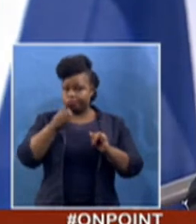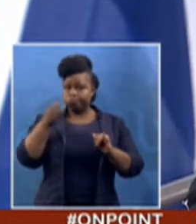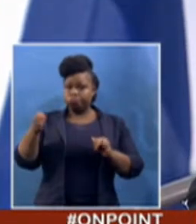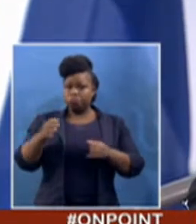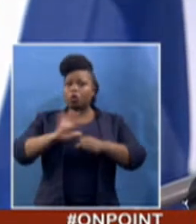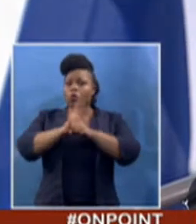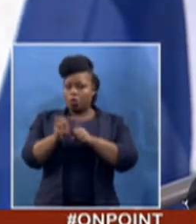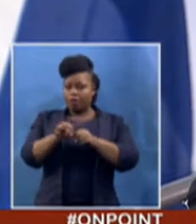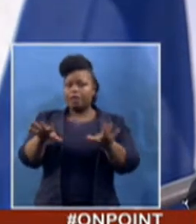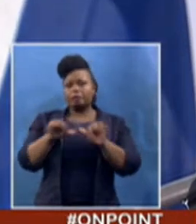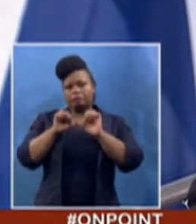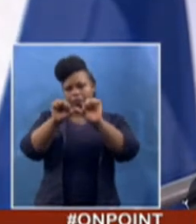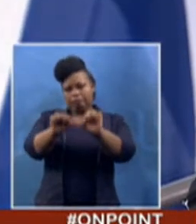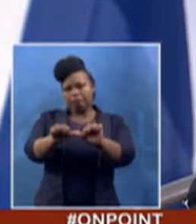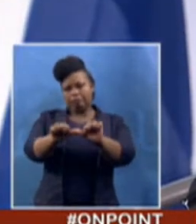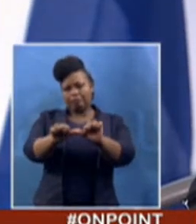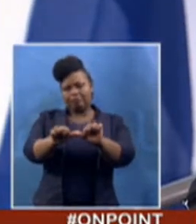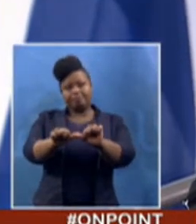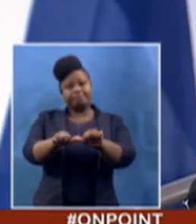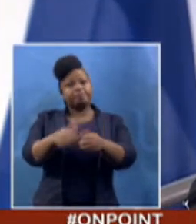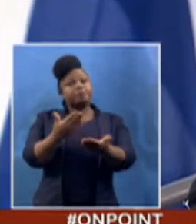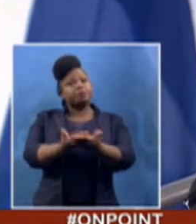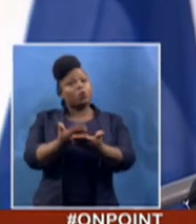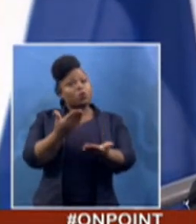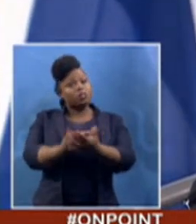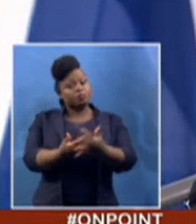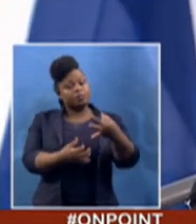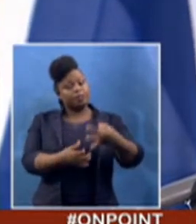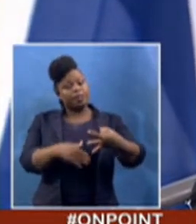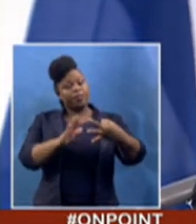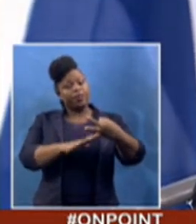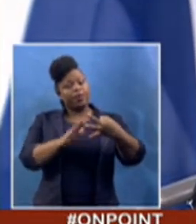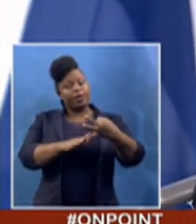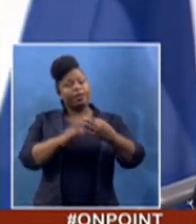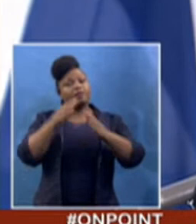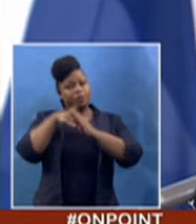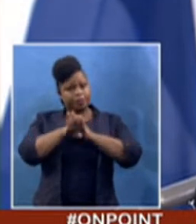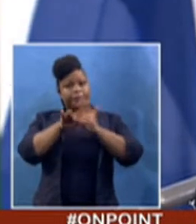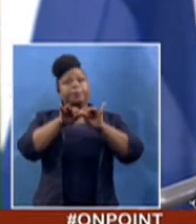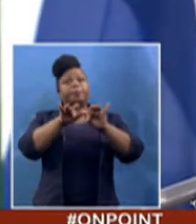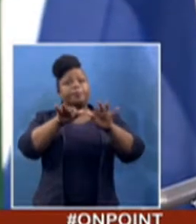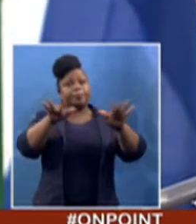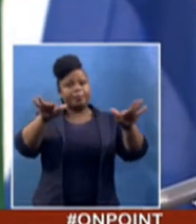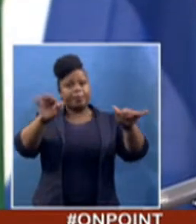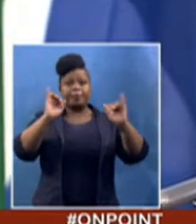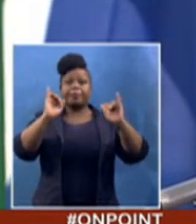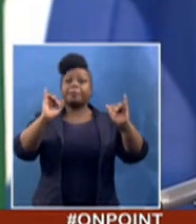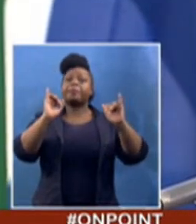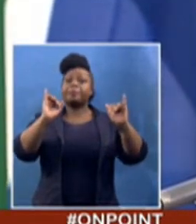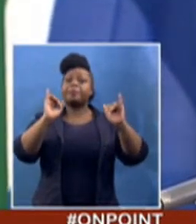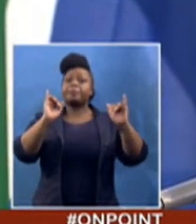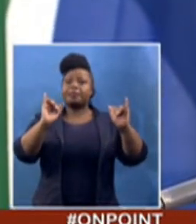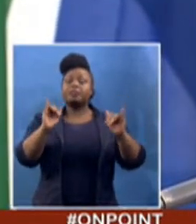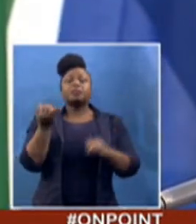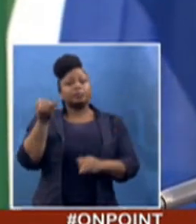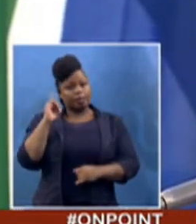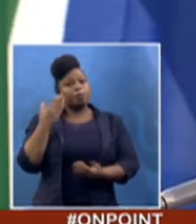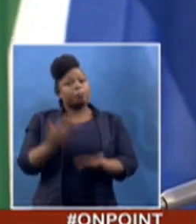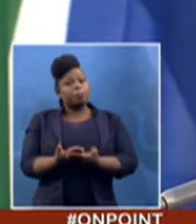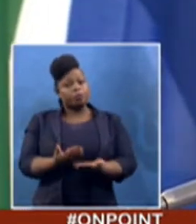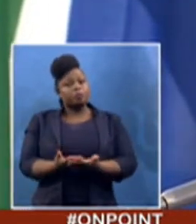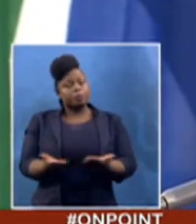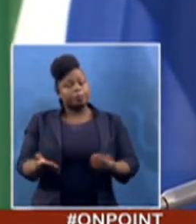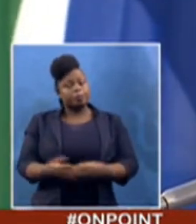the likelihood of a third wave of infections remains ever present.